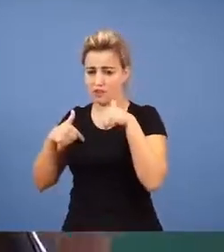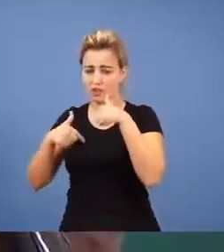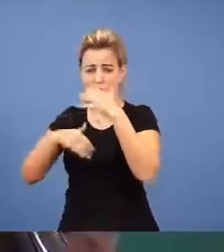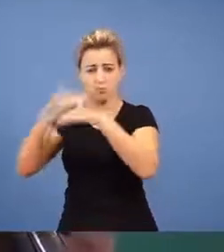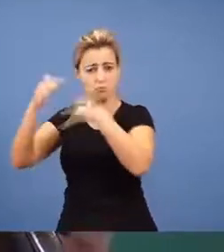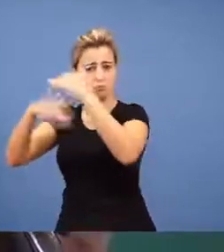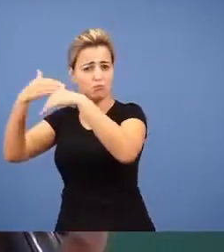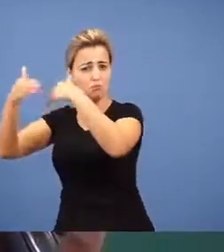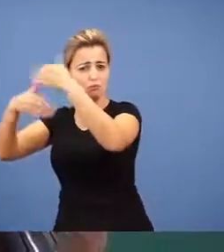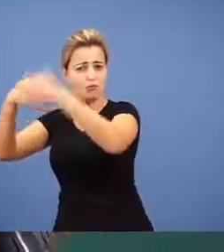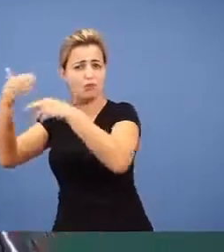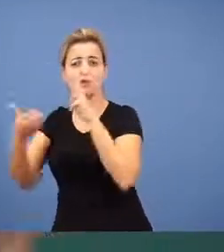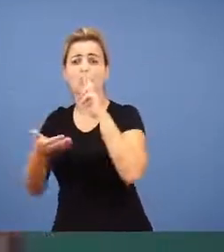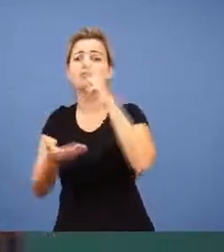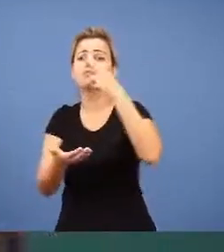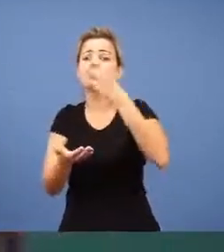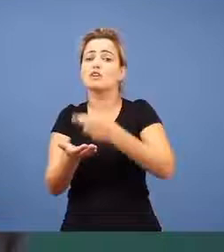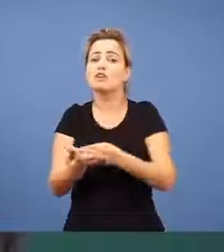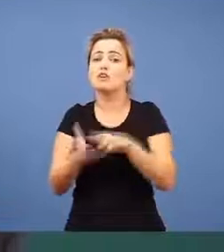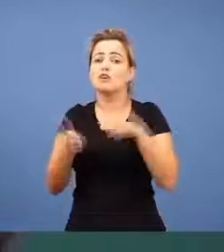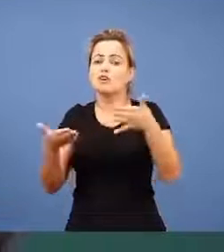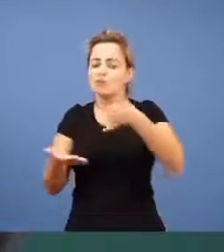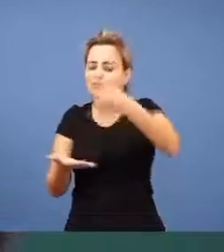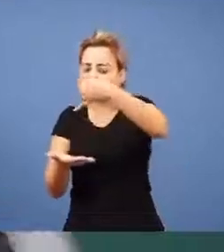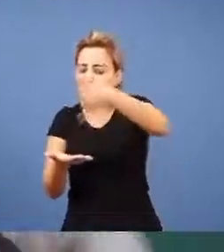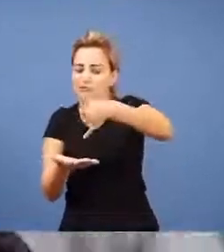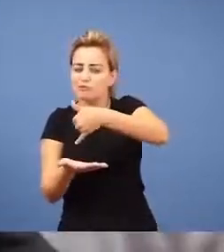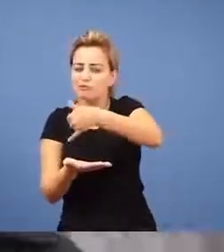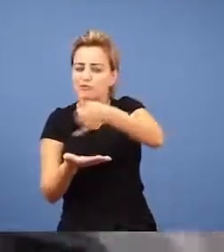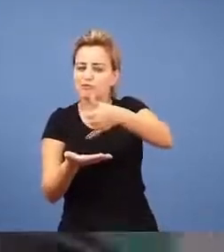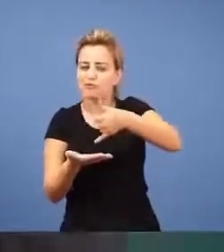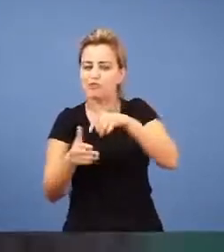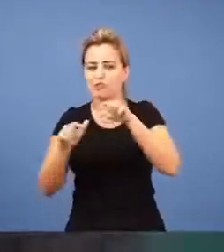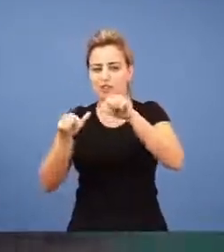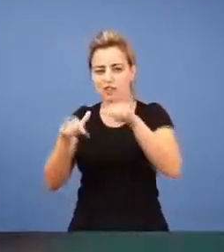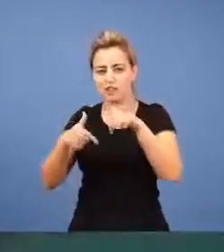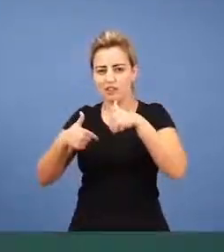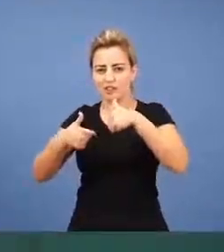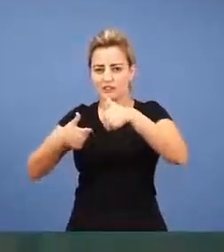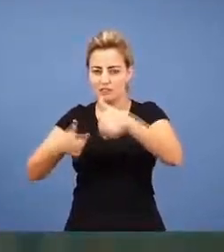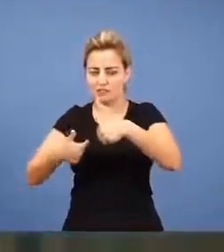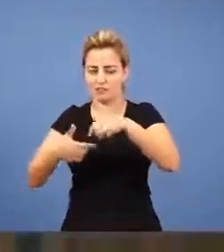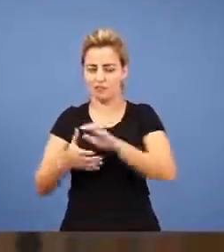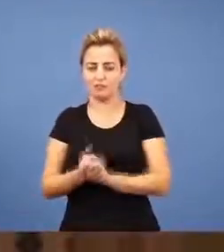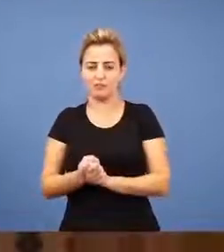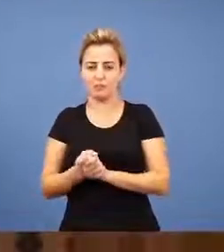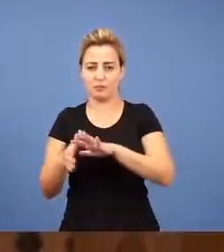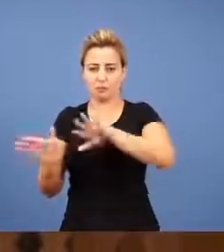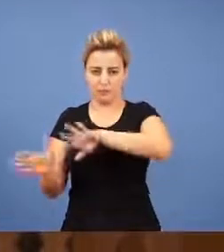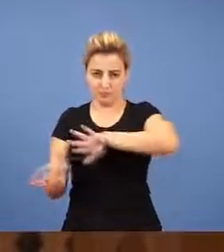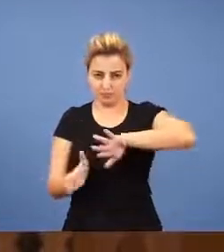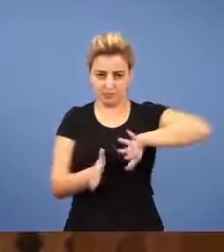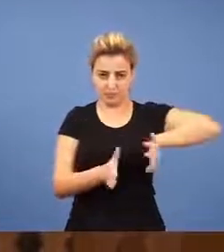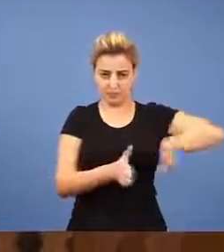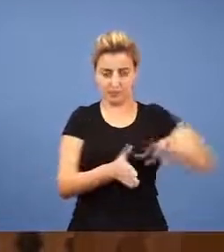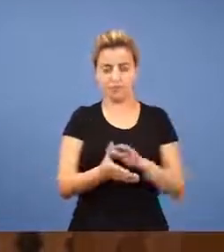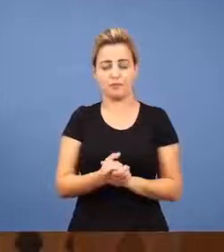edified when you go and extend your hand as a result of this dew over